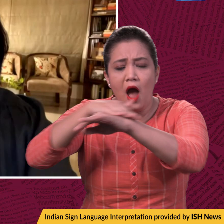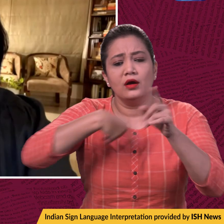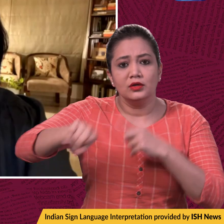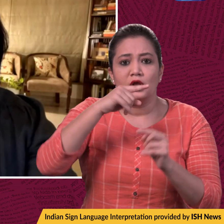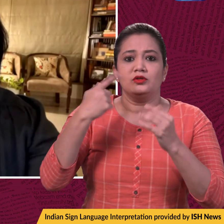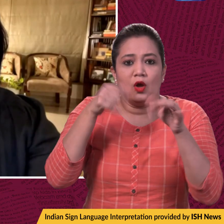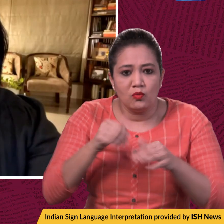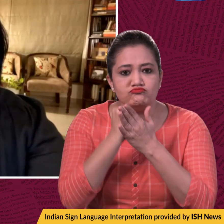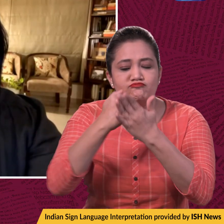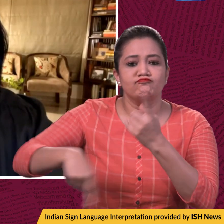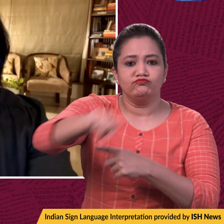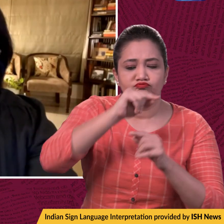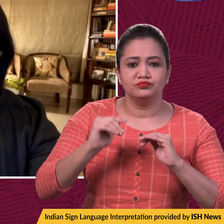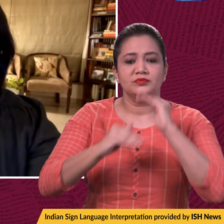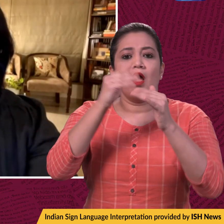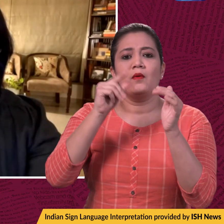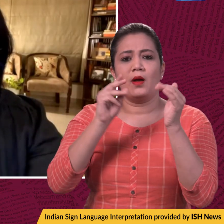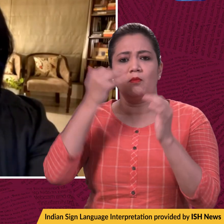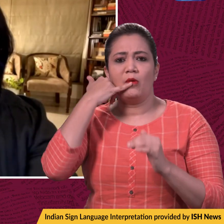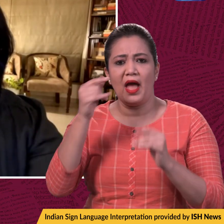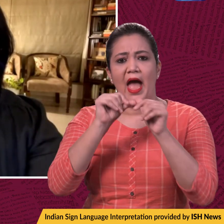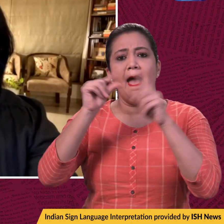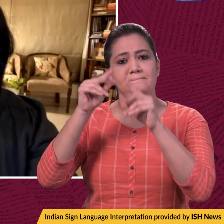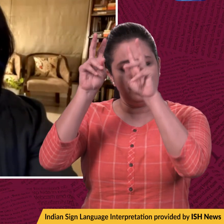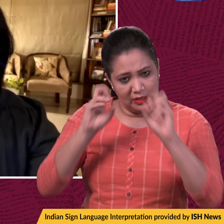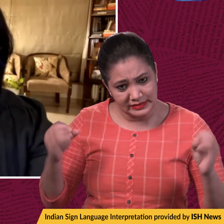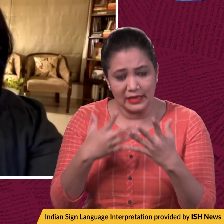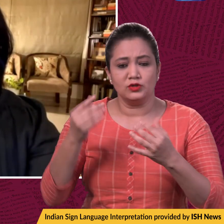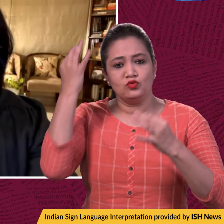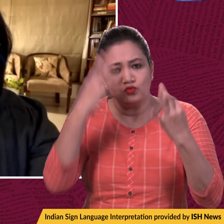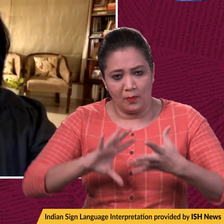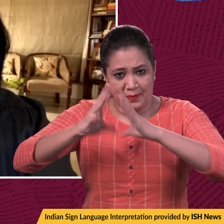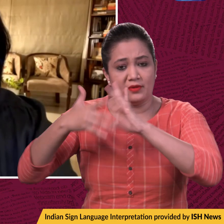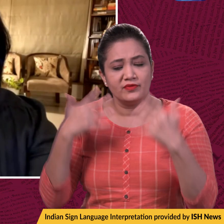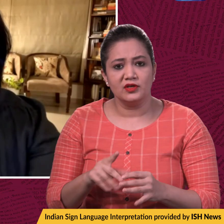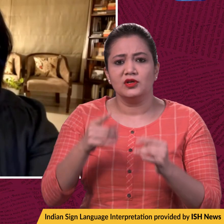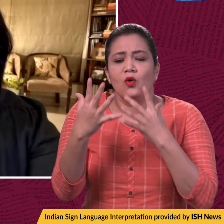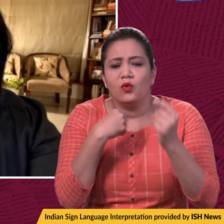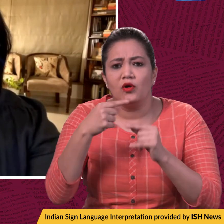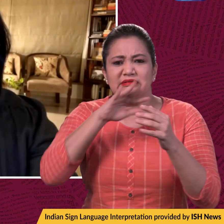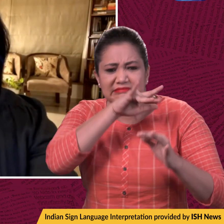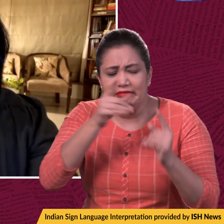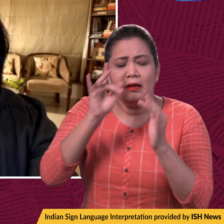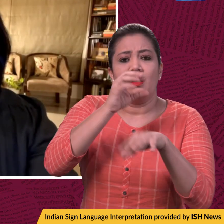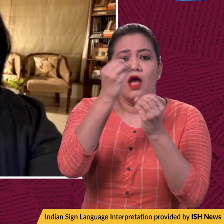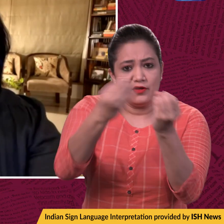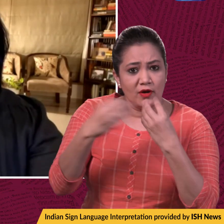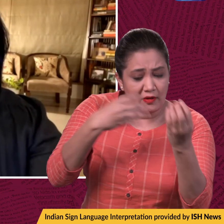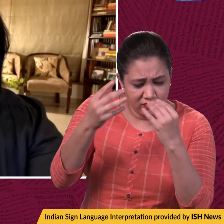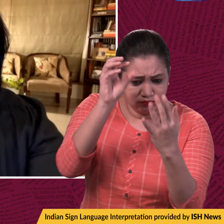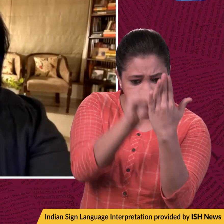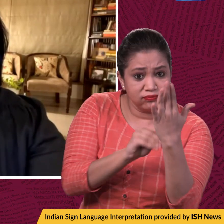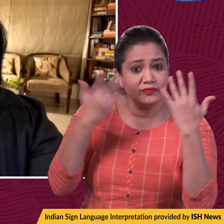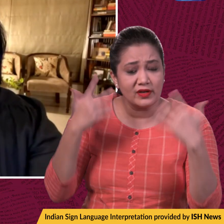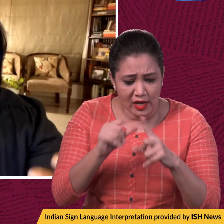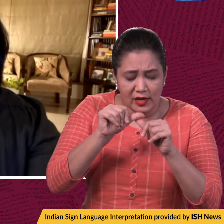assistance for their rehabilitation. A mobile app was launched last year to identify existing unsanitary latrines. After field